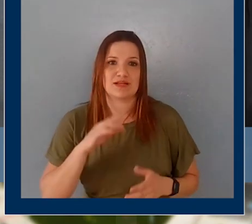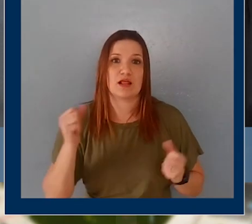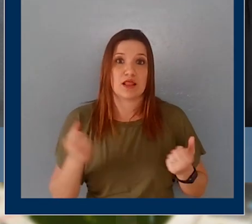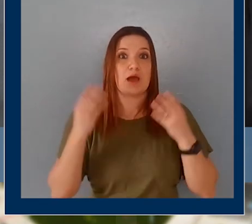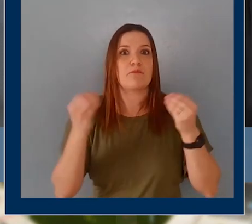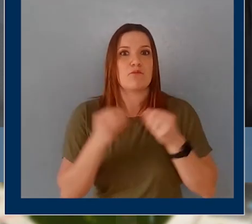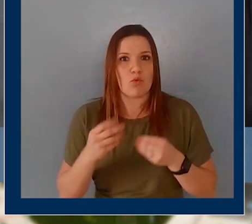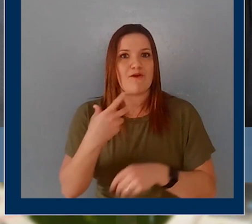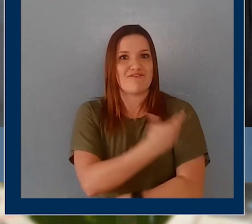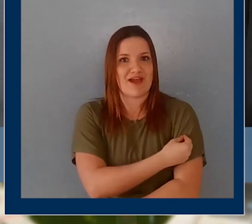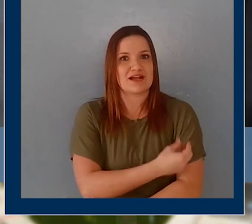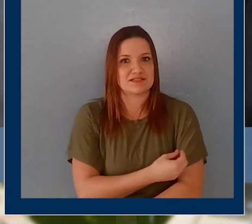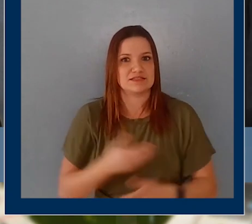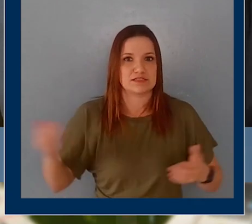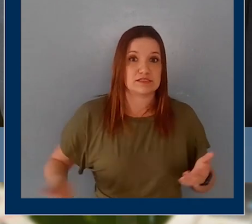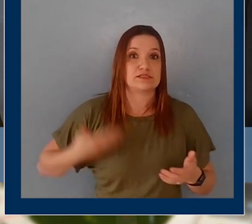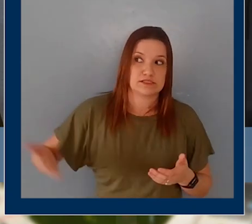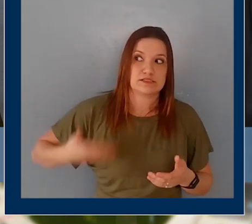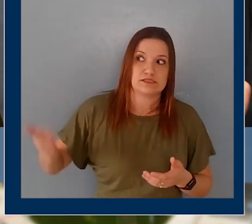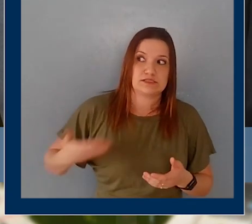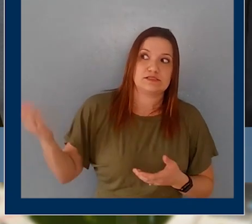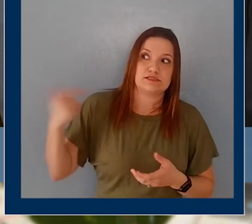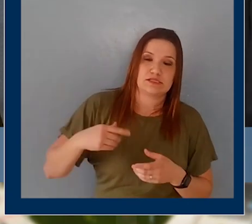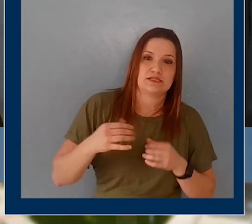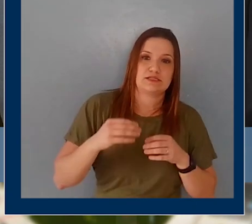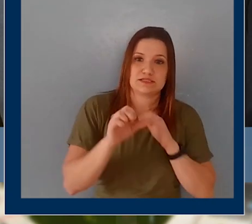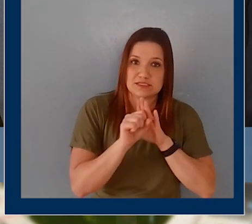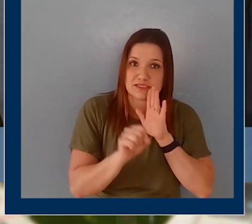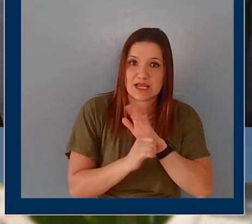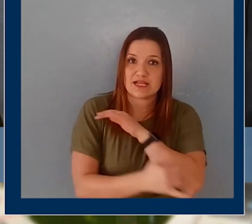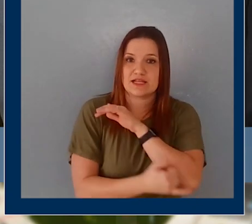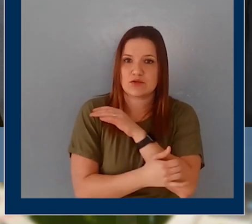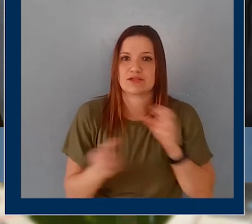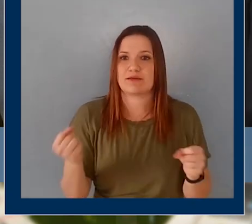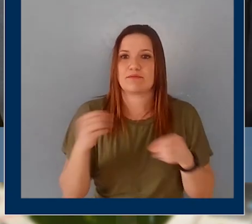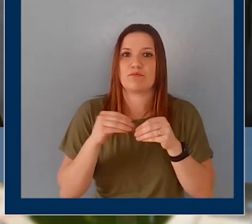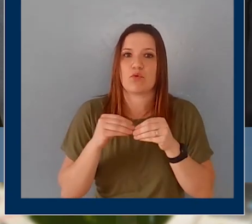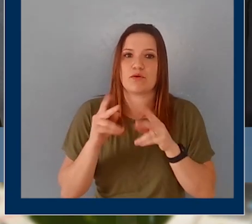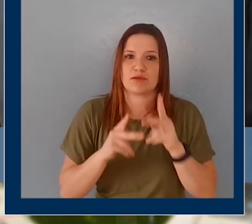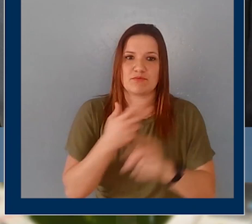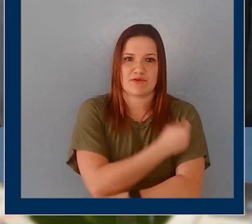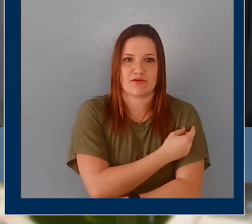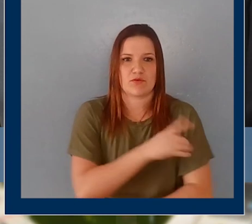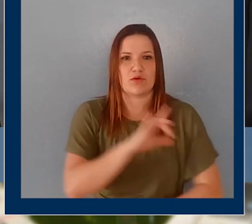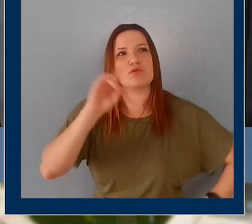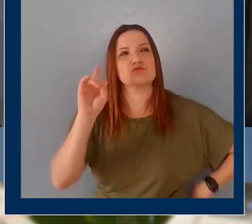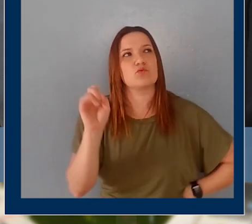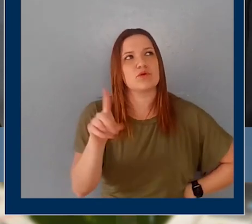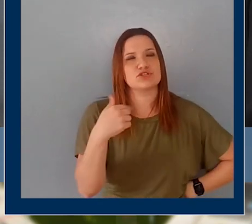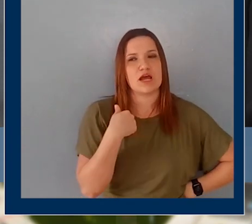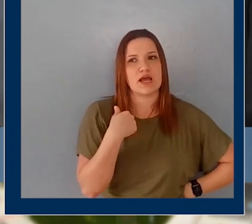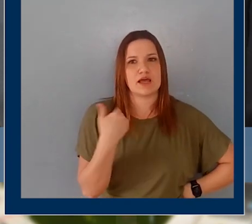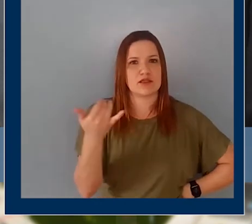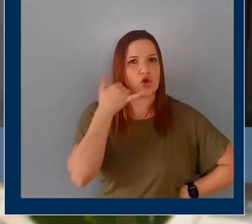California. So we need a lot more vaccine to keep coming into the state and into the county so we can get many more people